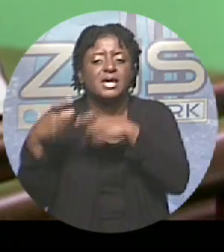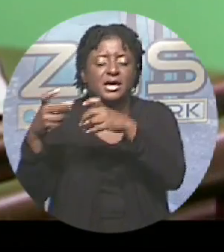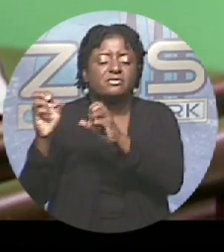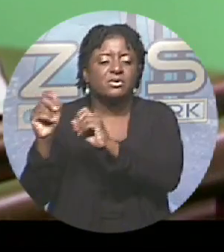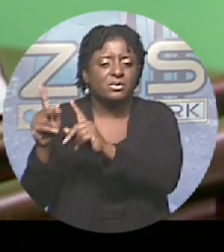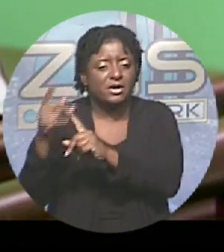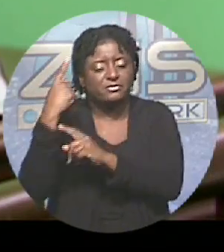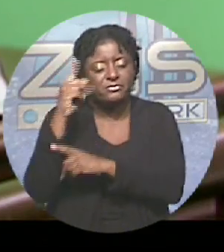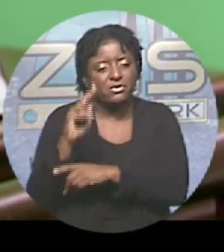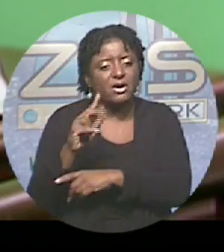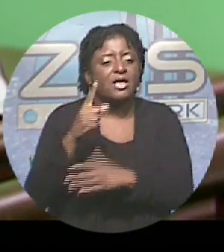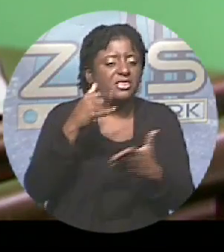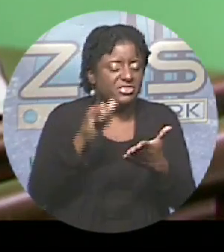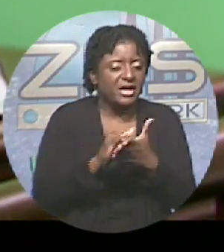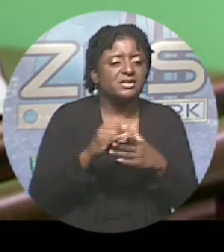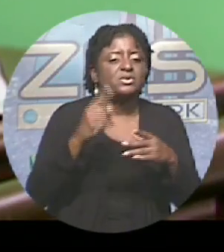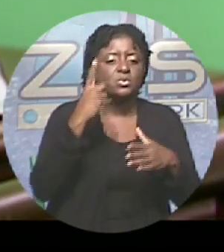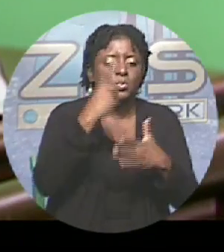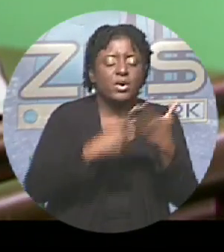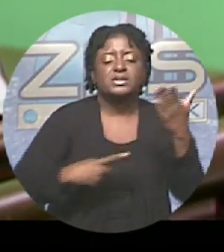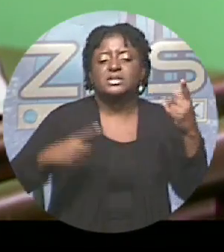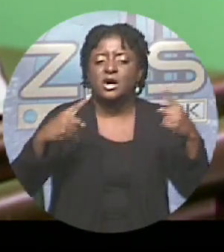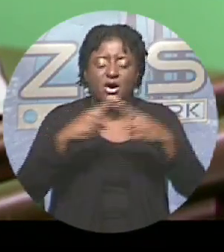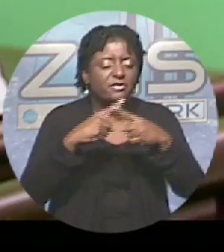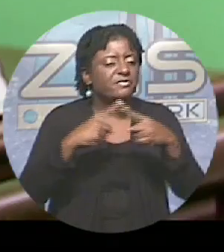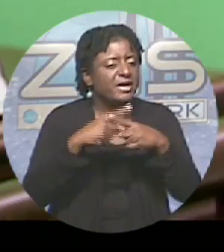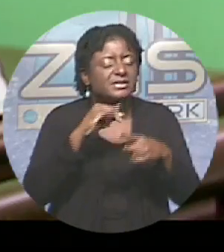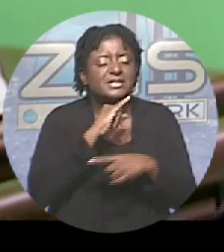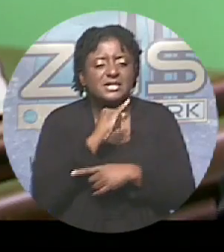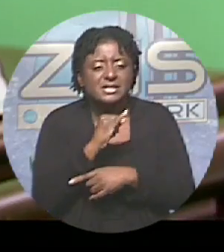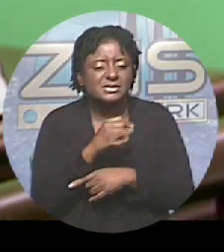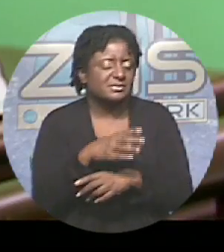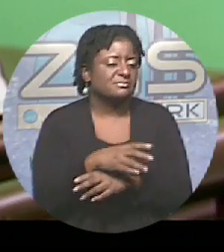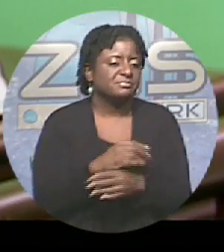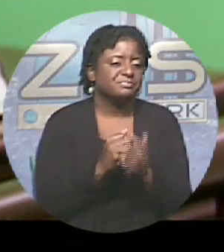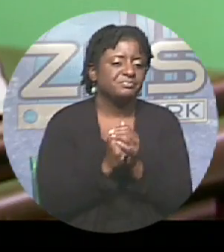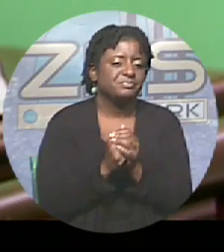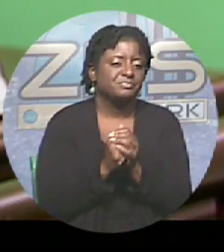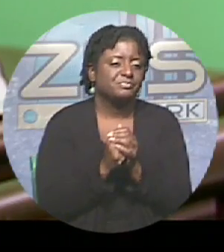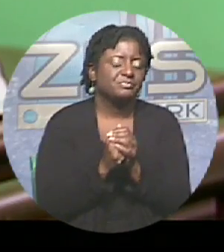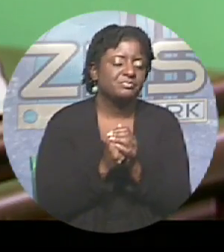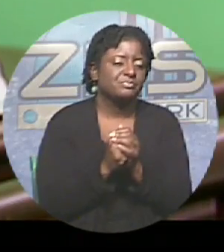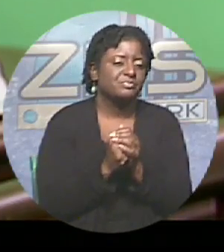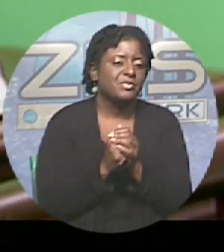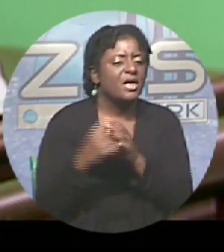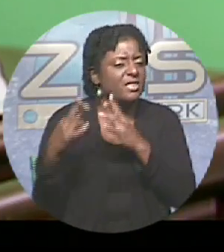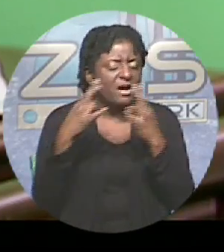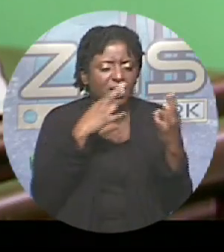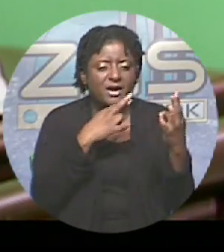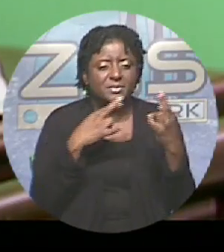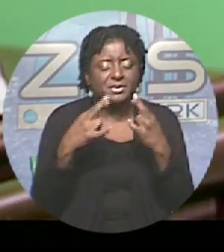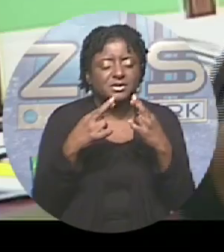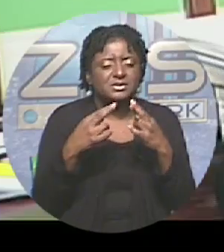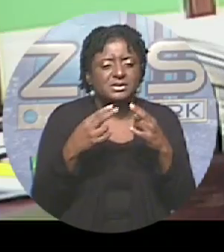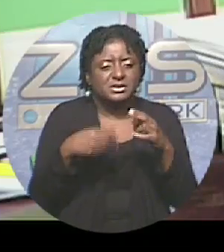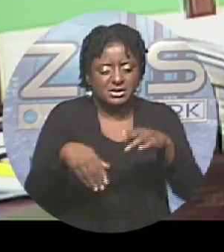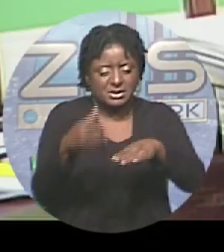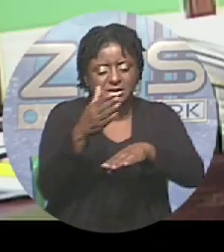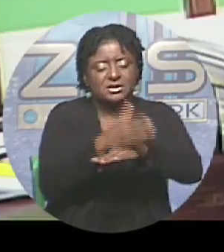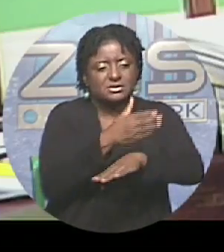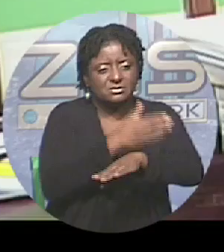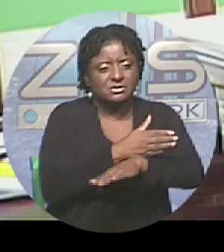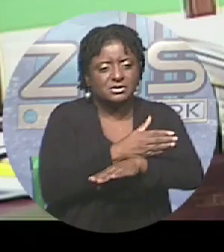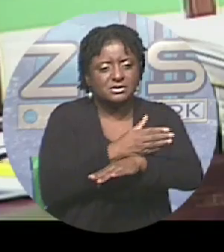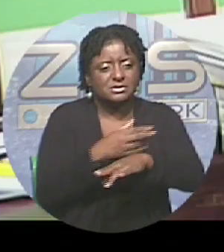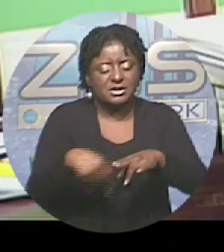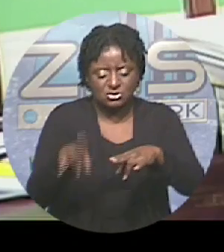conflict is. That's what conflict is. That's what conflict is. But the argument only intensified as the Long